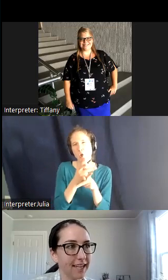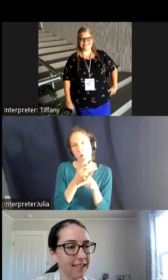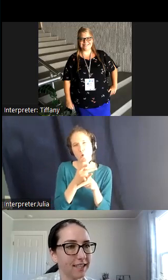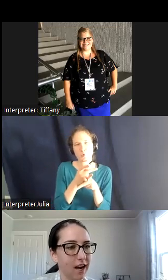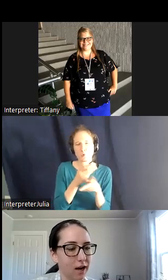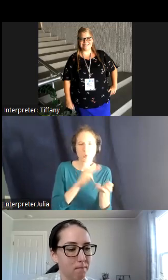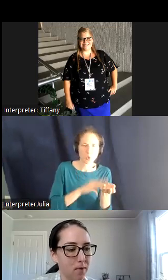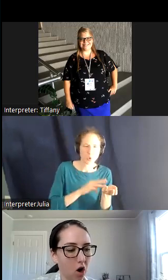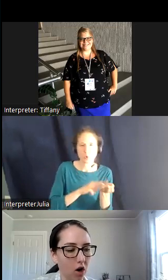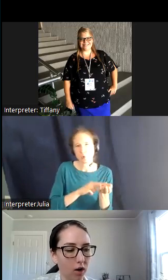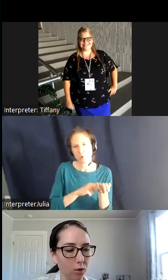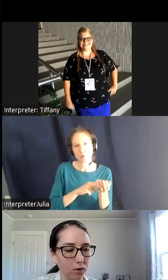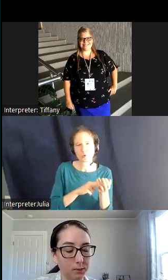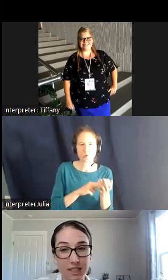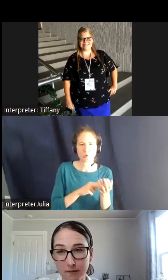And